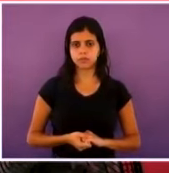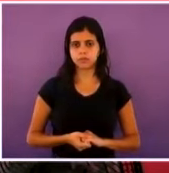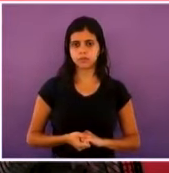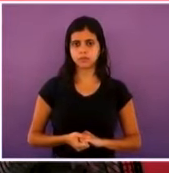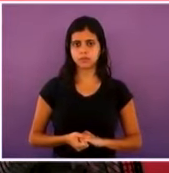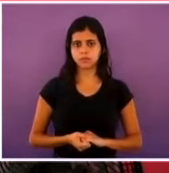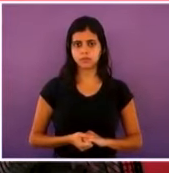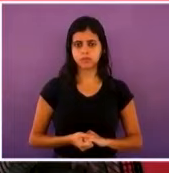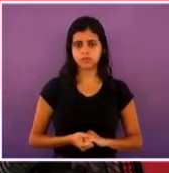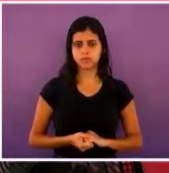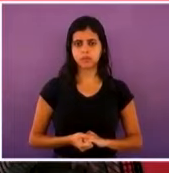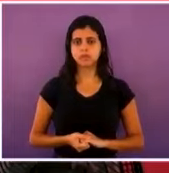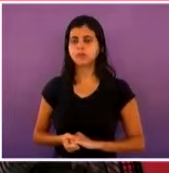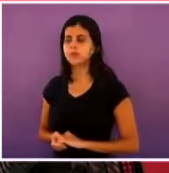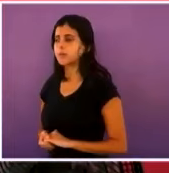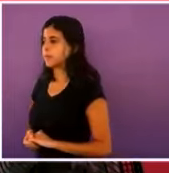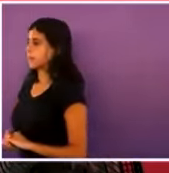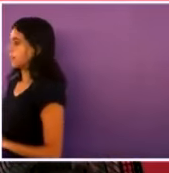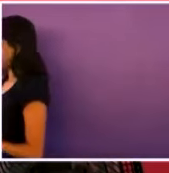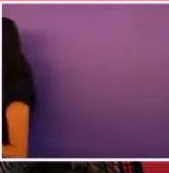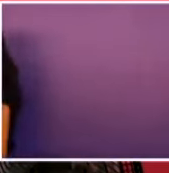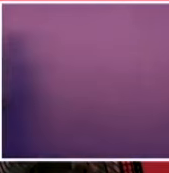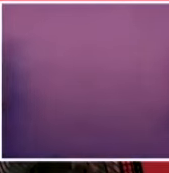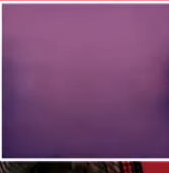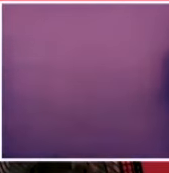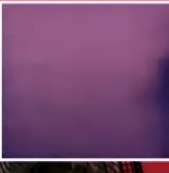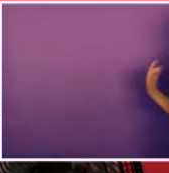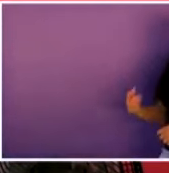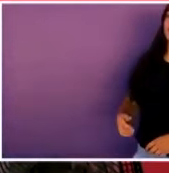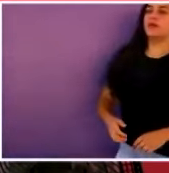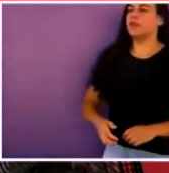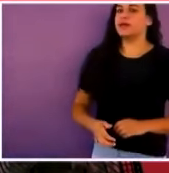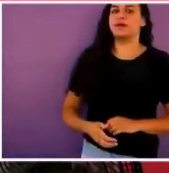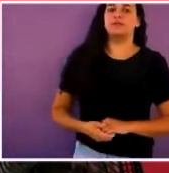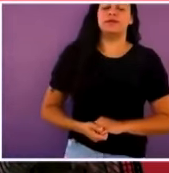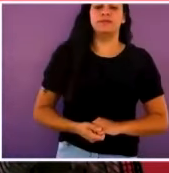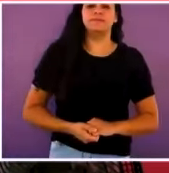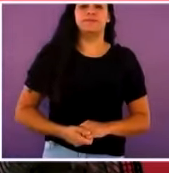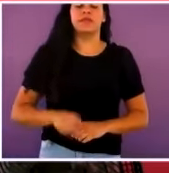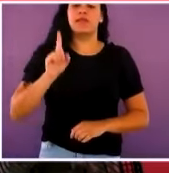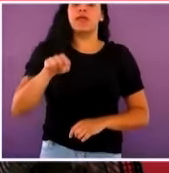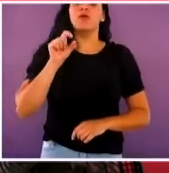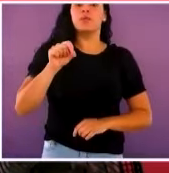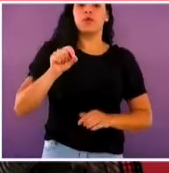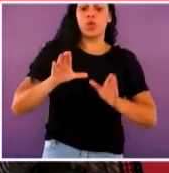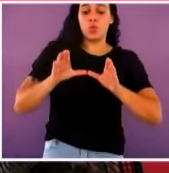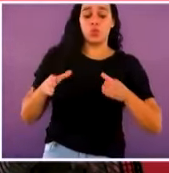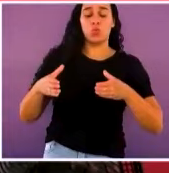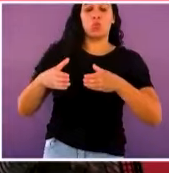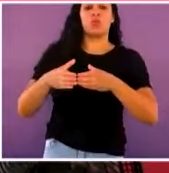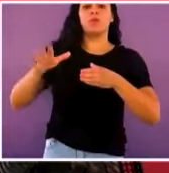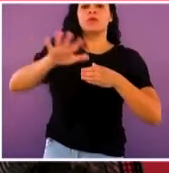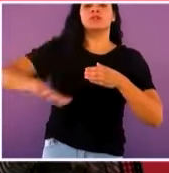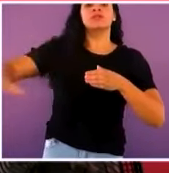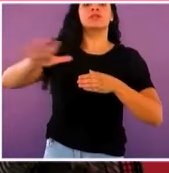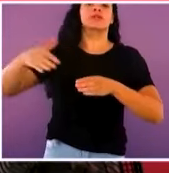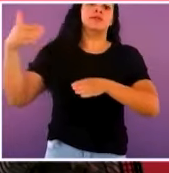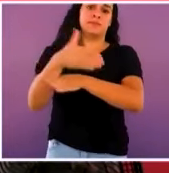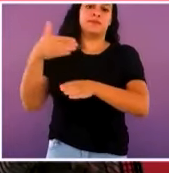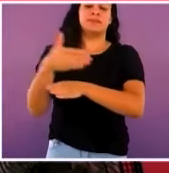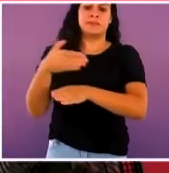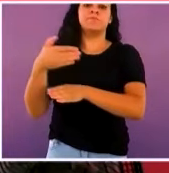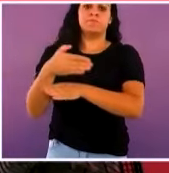is involved. Mas teologia é um exercício coletivo pelo qual todo mundo está envolvido. It is the